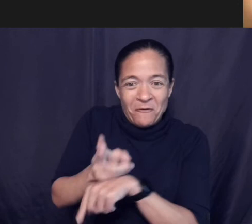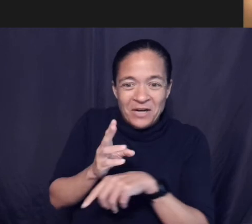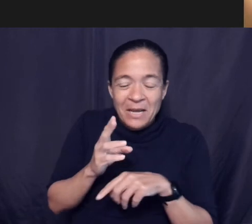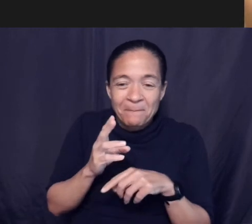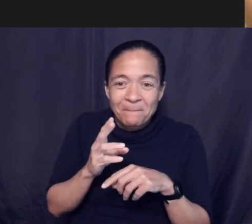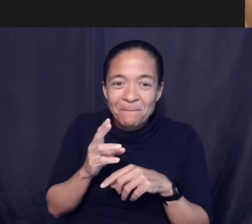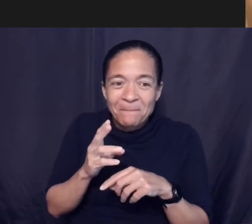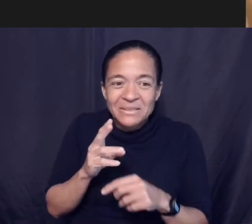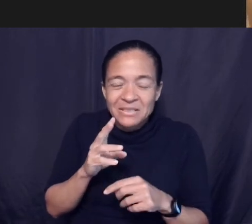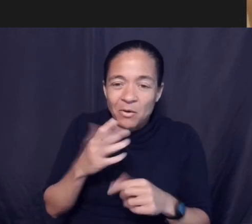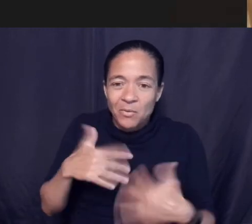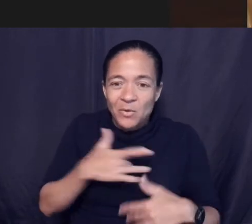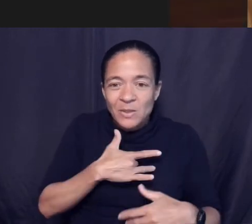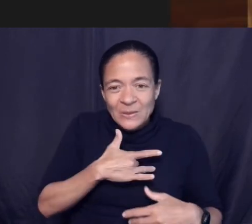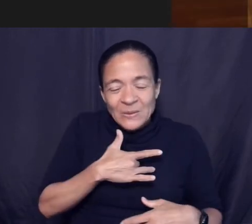That really got to me.